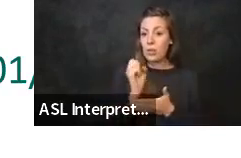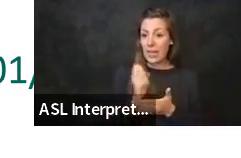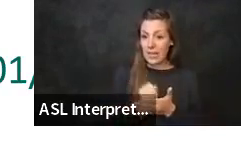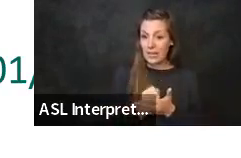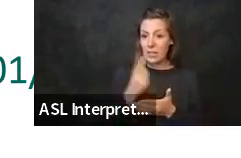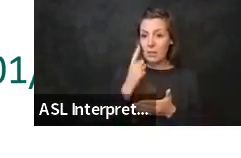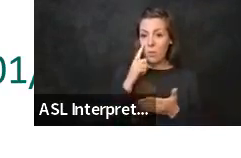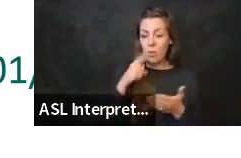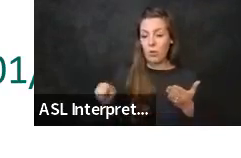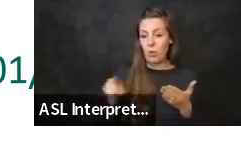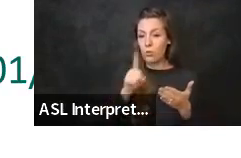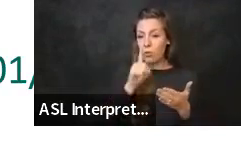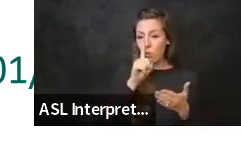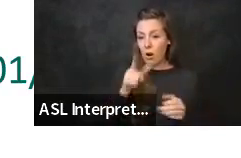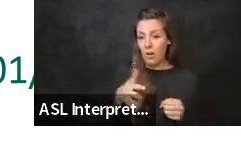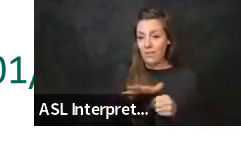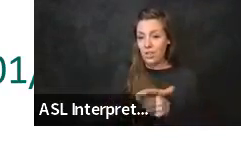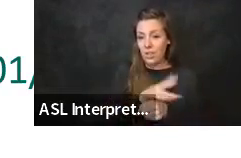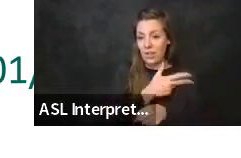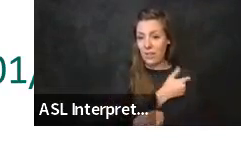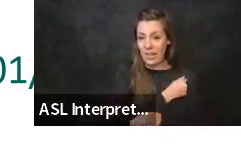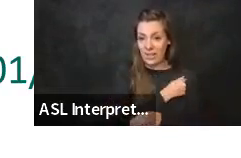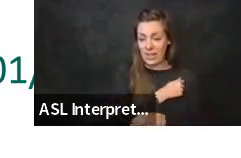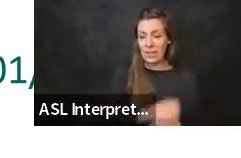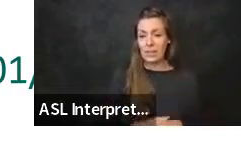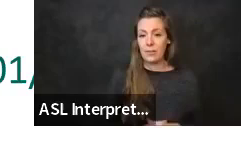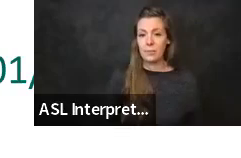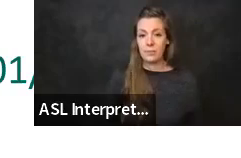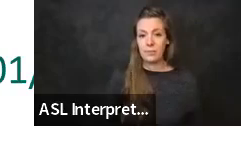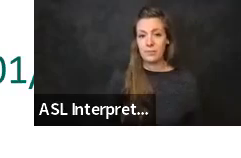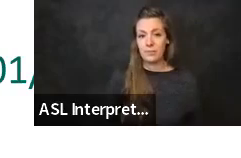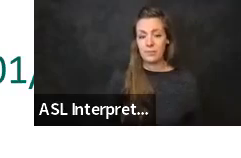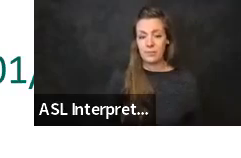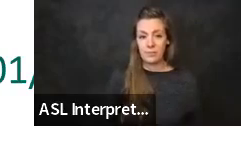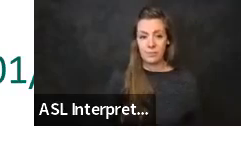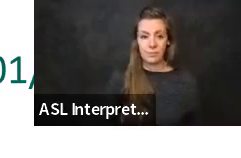per day among the fully vaccinated population.